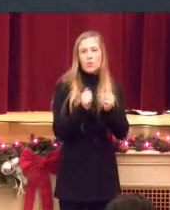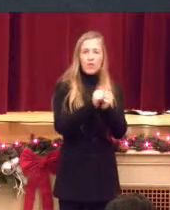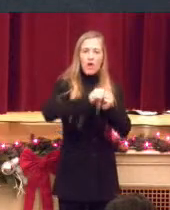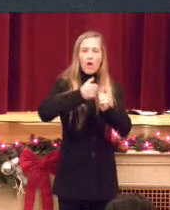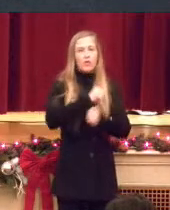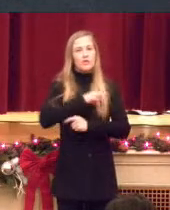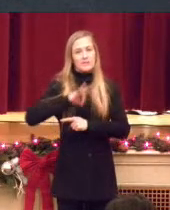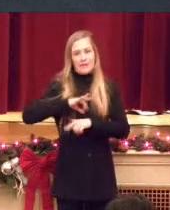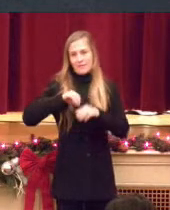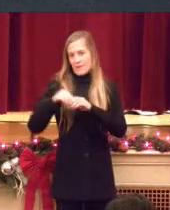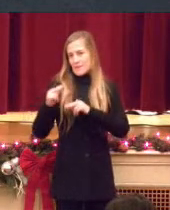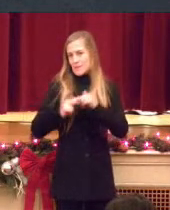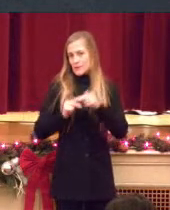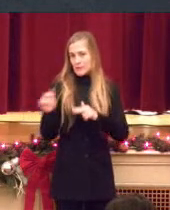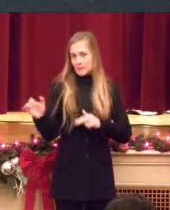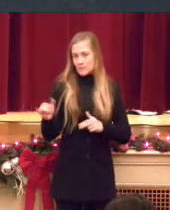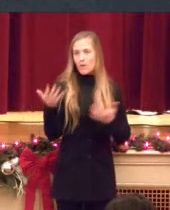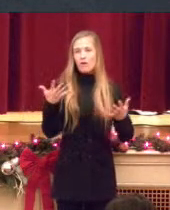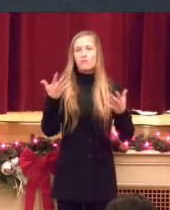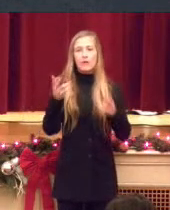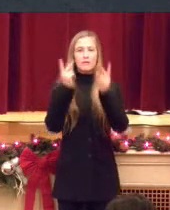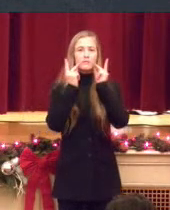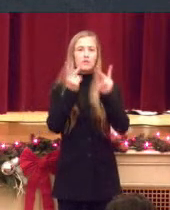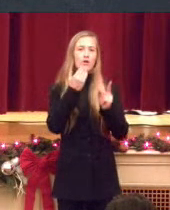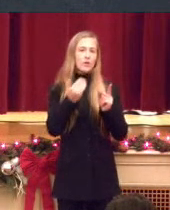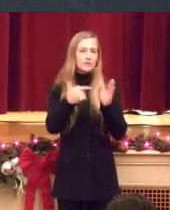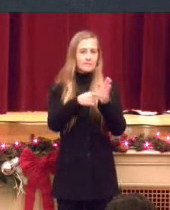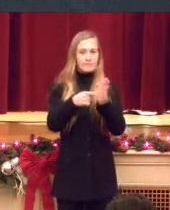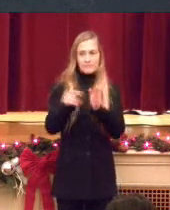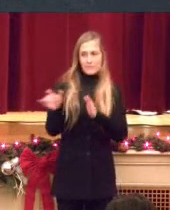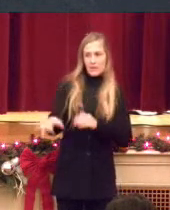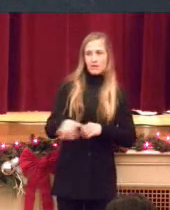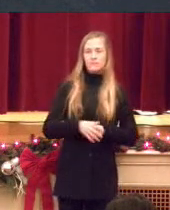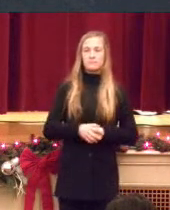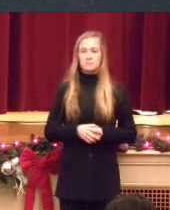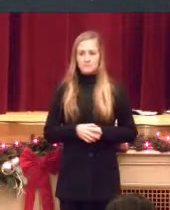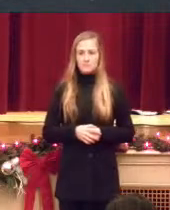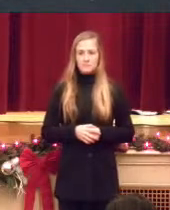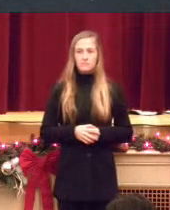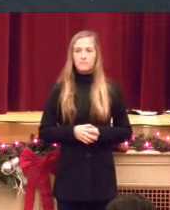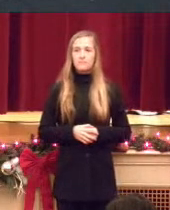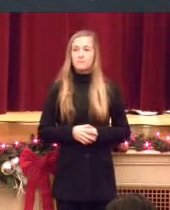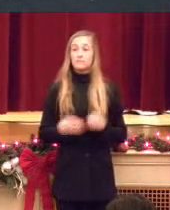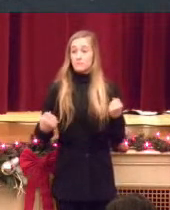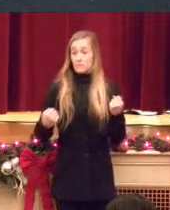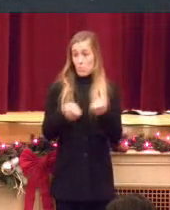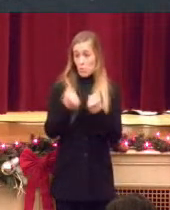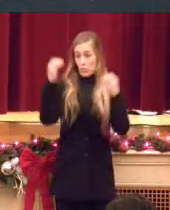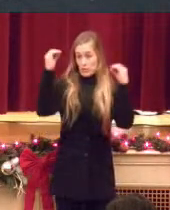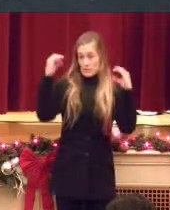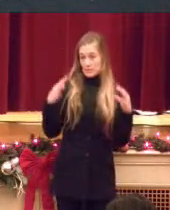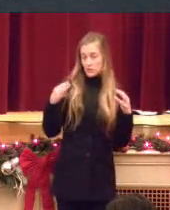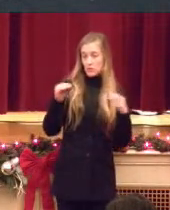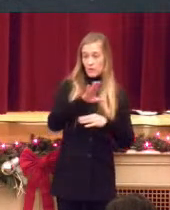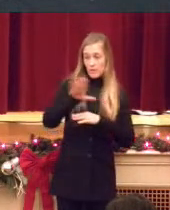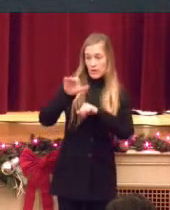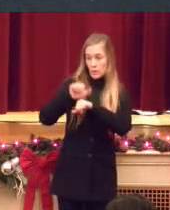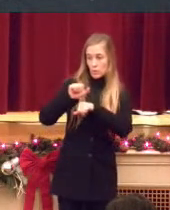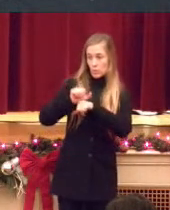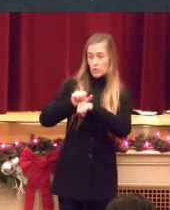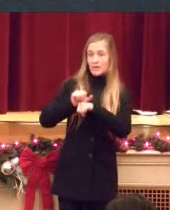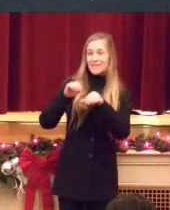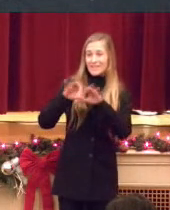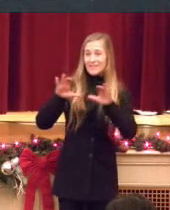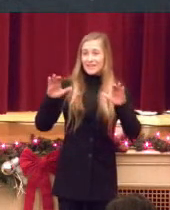in the building, and we saw a good example of that. But supporting your teachers and the work that they do in the classroom so that they